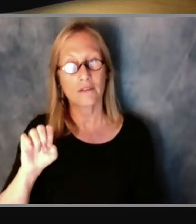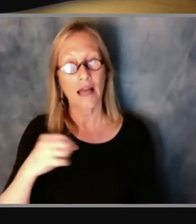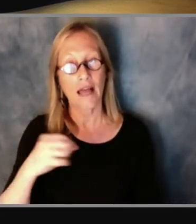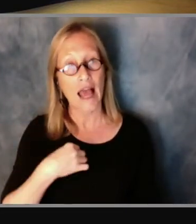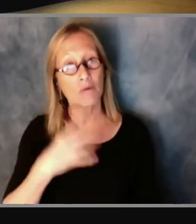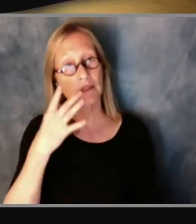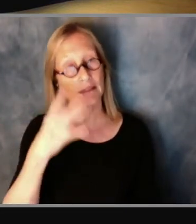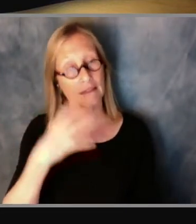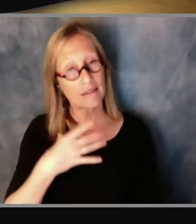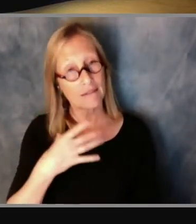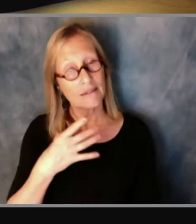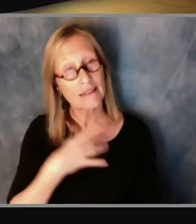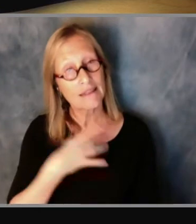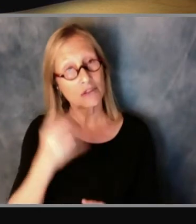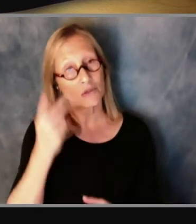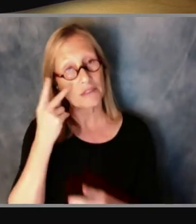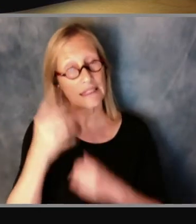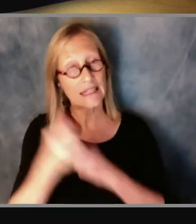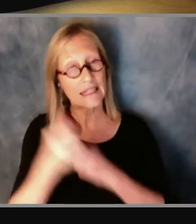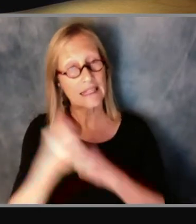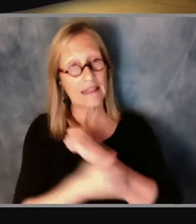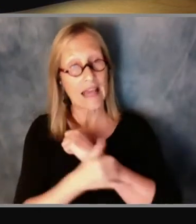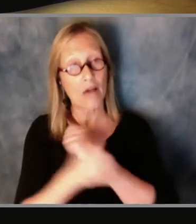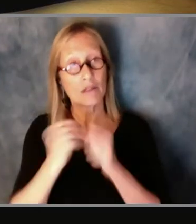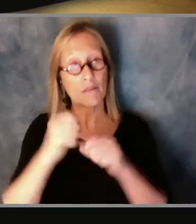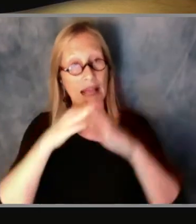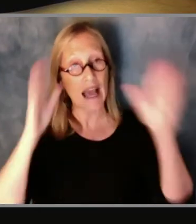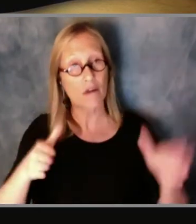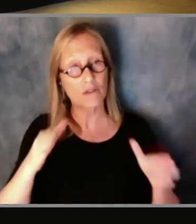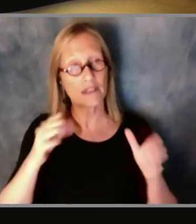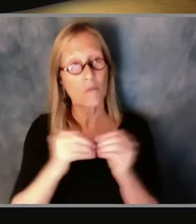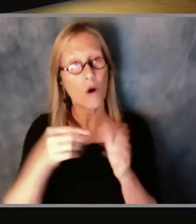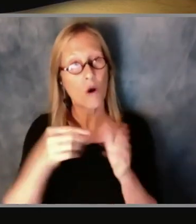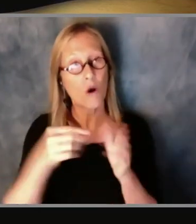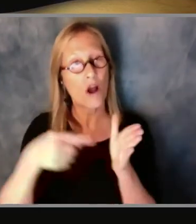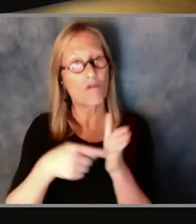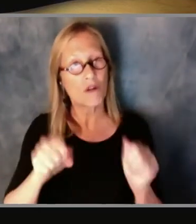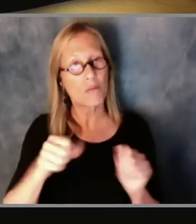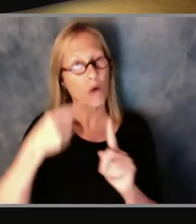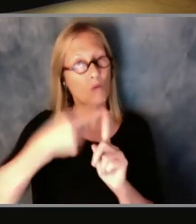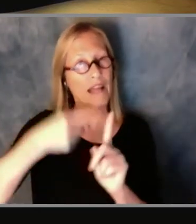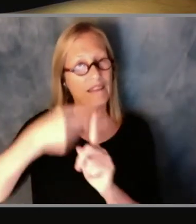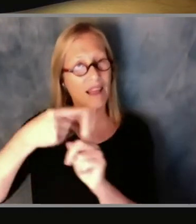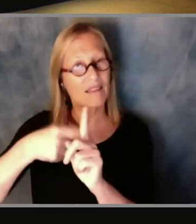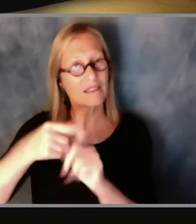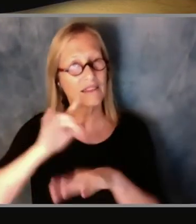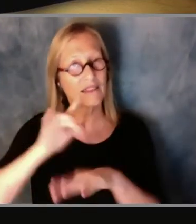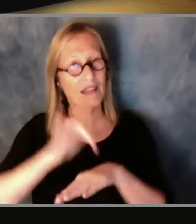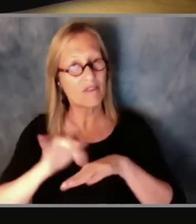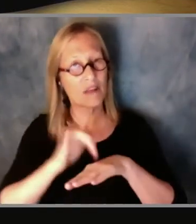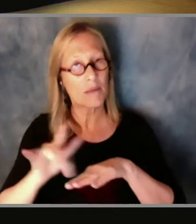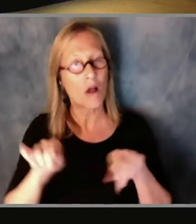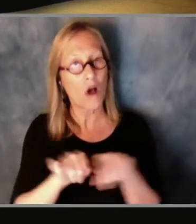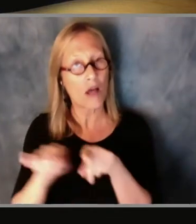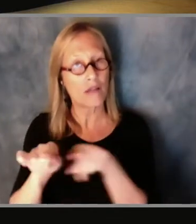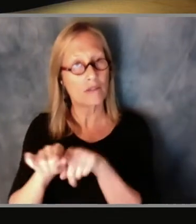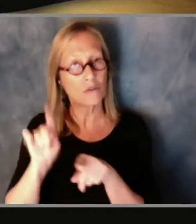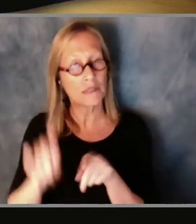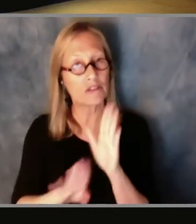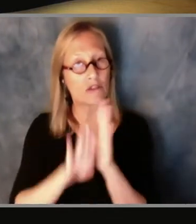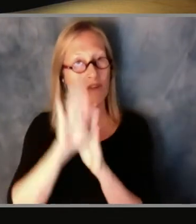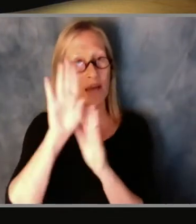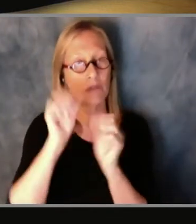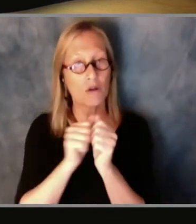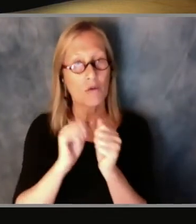that affordable rentals more available, making sure that we also develop within our derelict